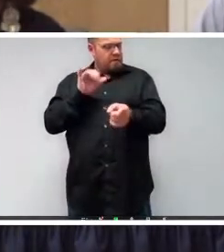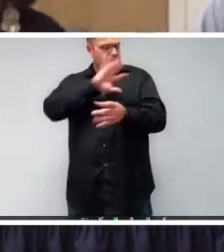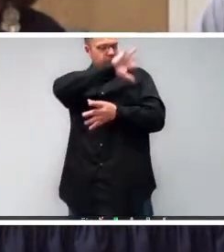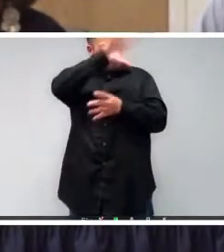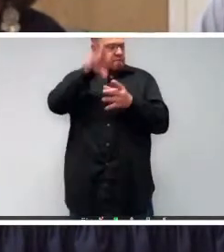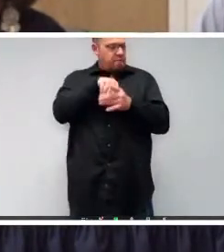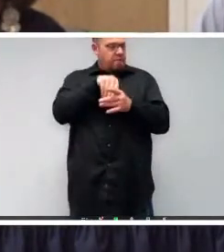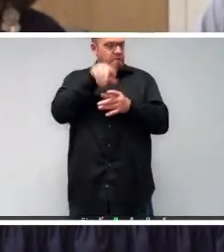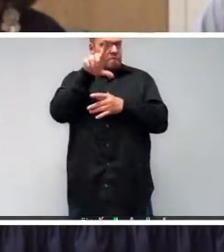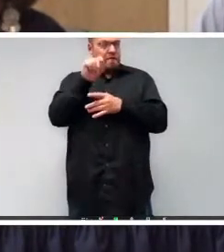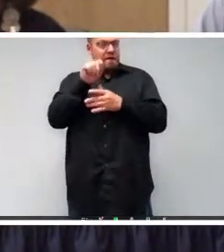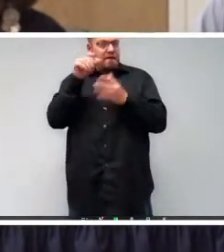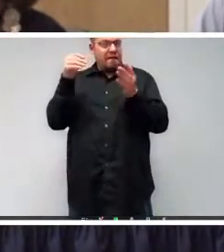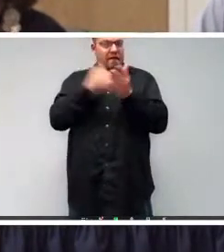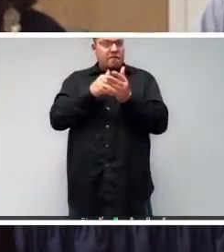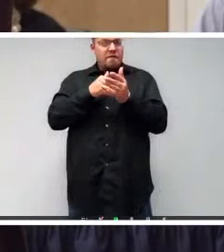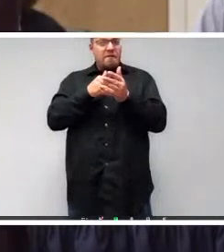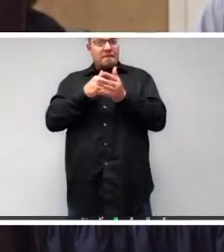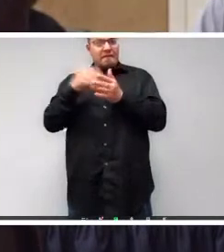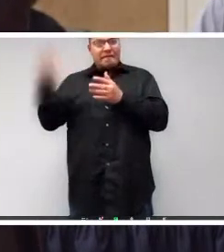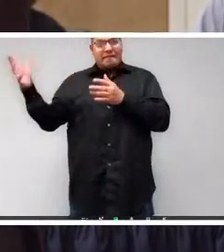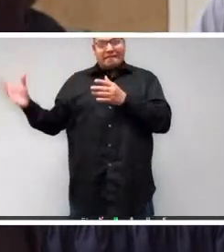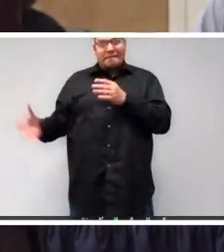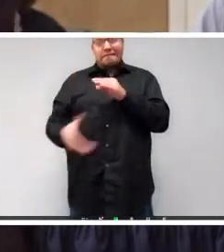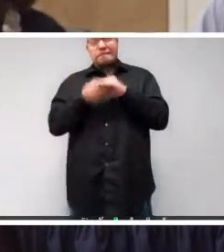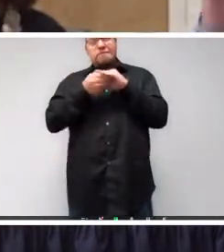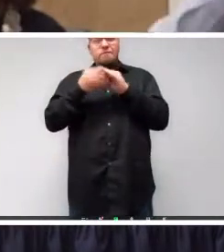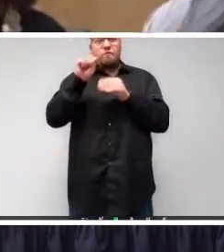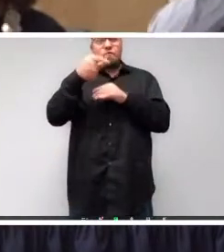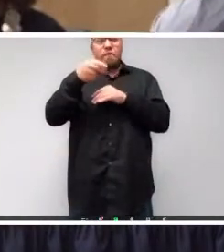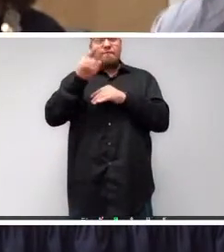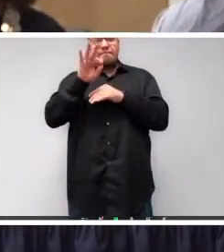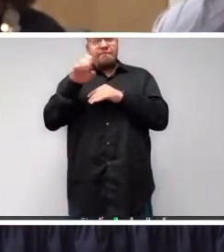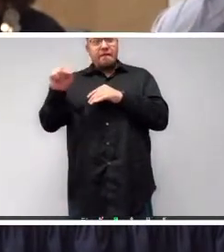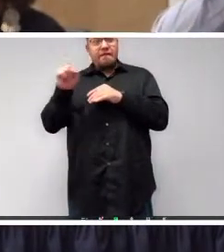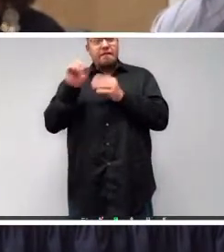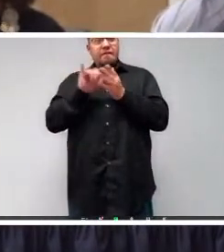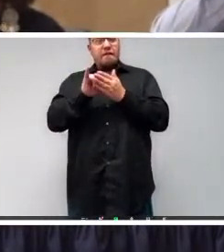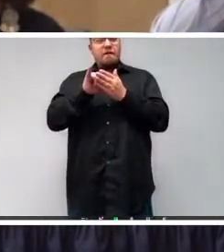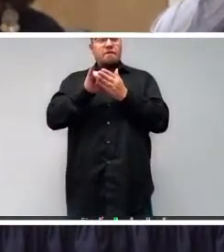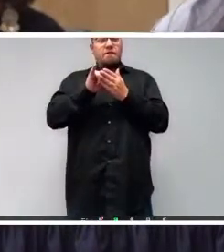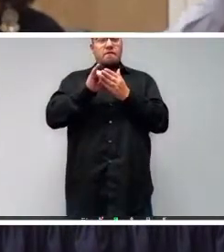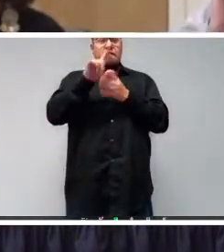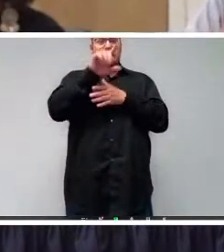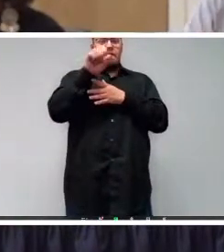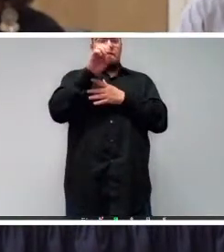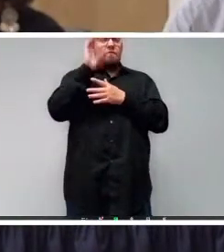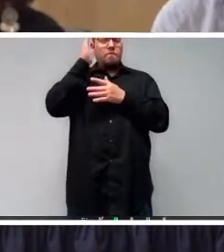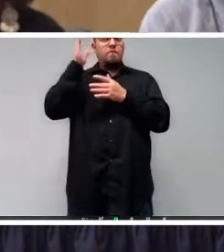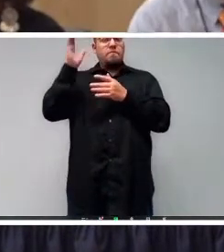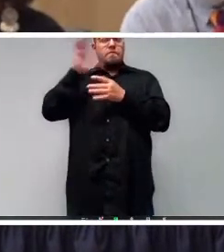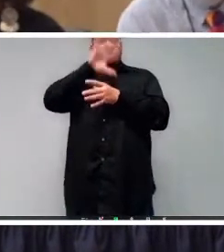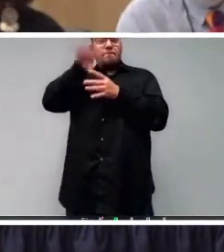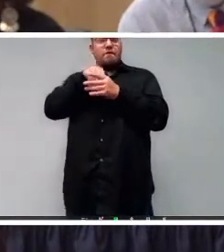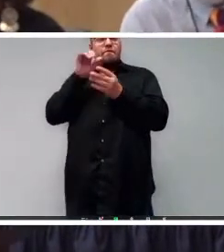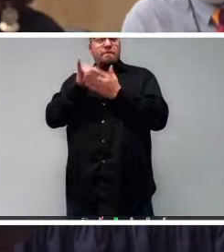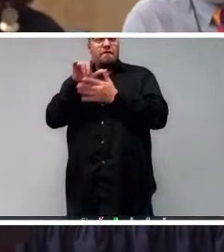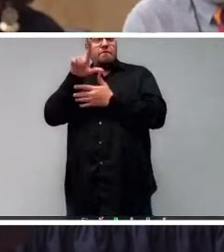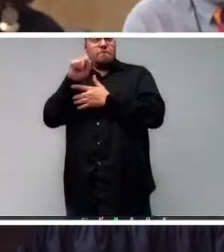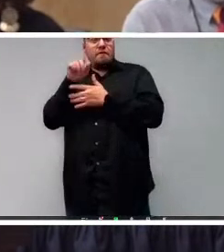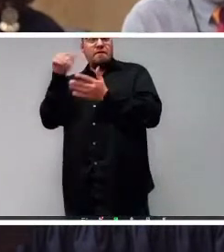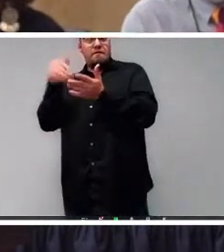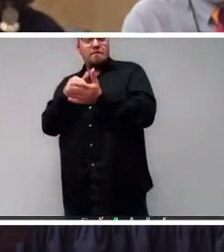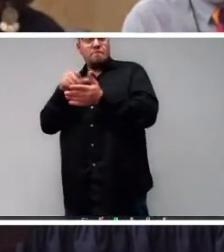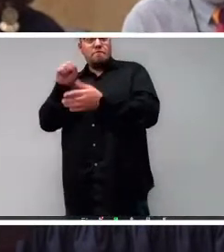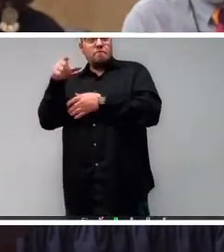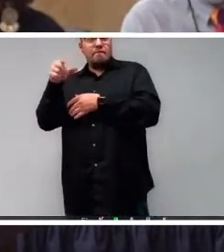20,000 additional square feet, then the lease amendment would be for the 20,000 additional square feet. The rest of the building wasn't leased by